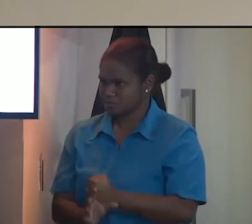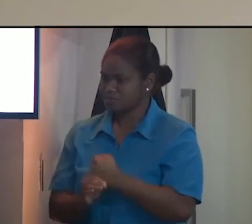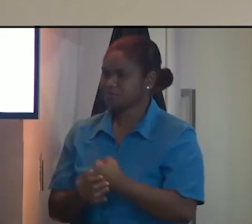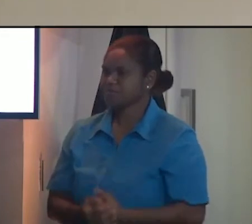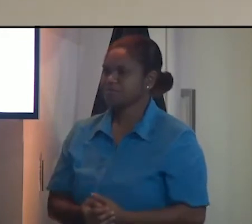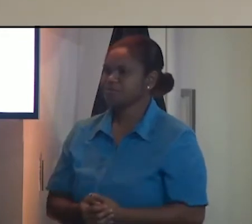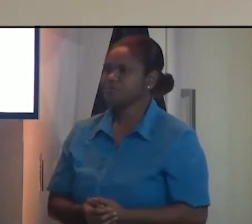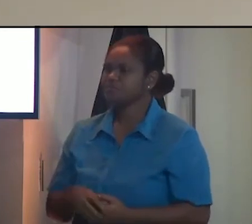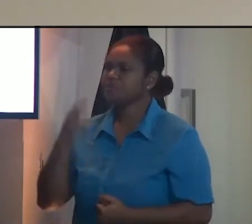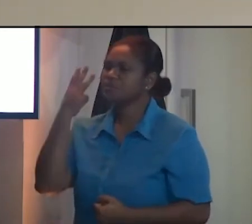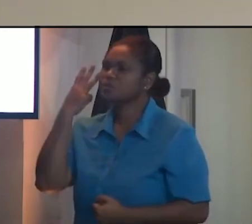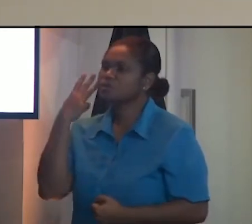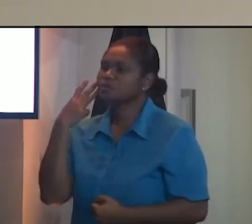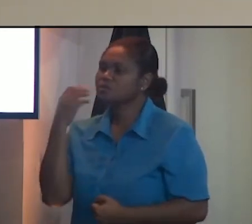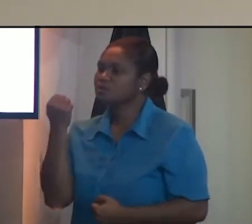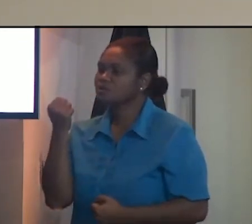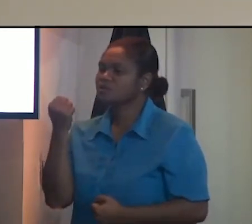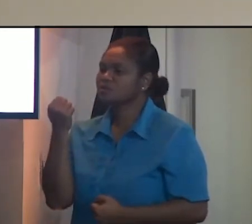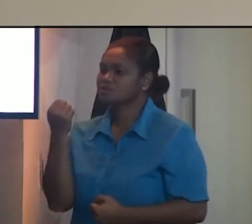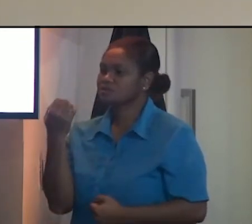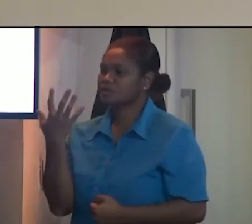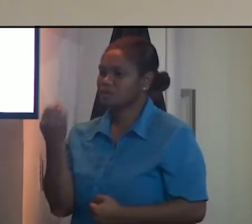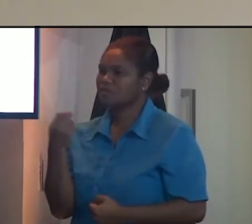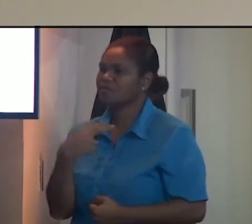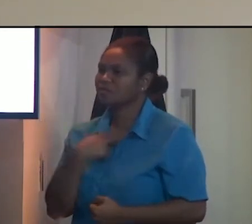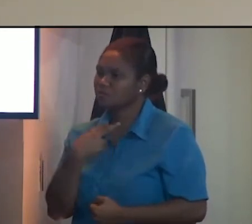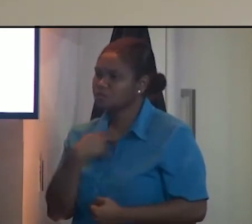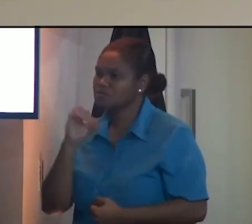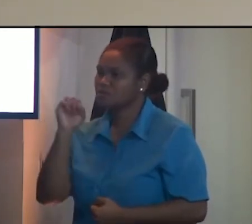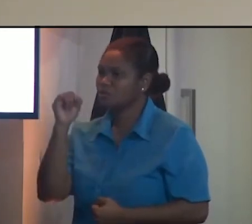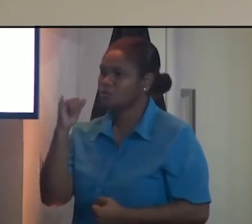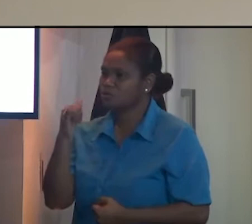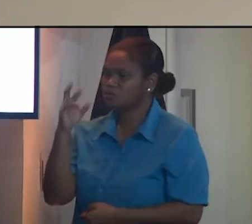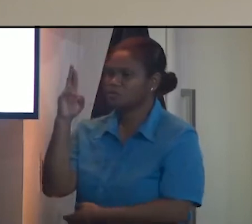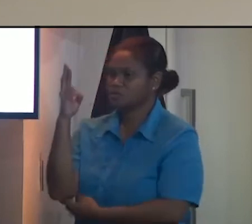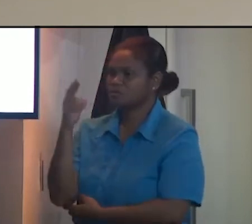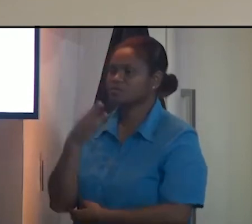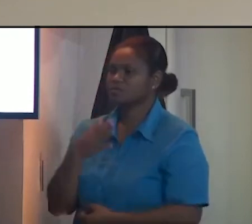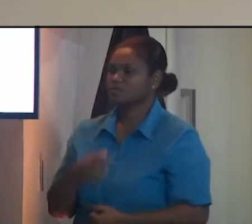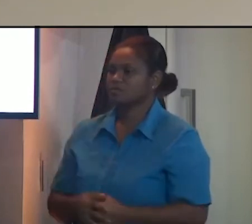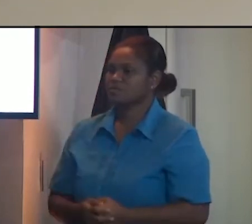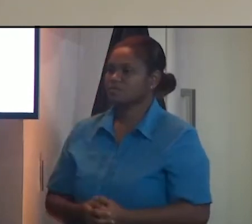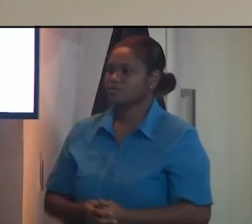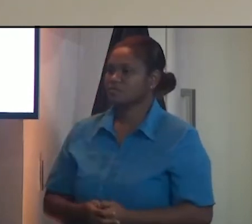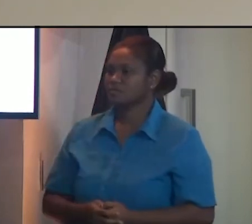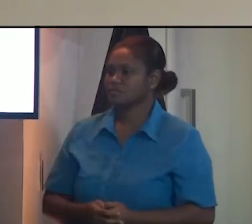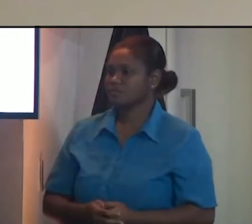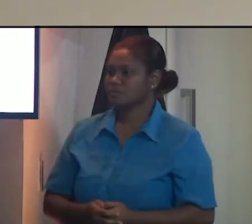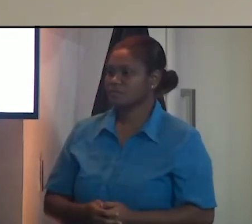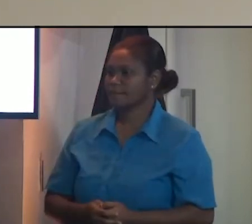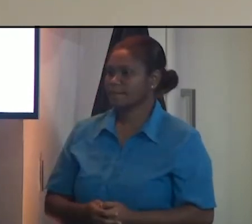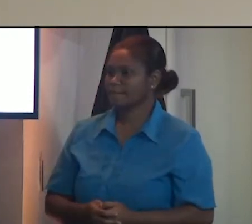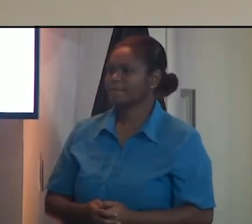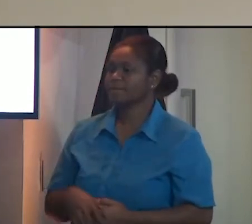where women do not have voice. Now, the argument is that we want women to complement men, and we don't want women to